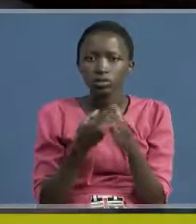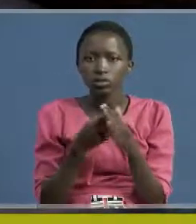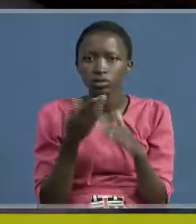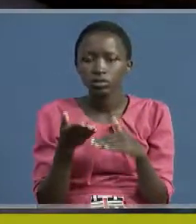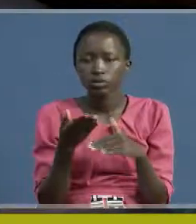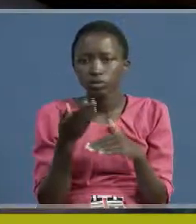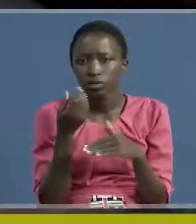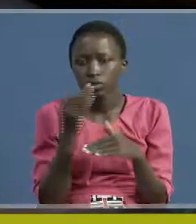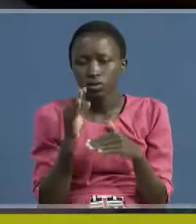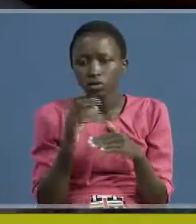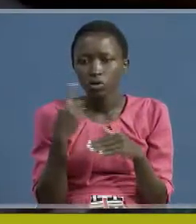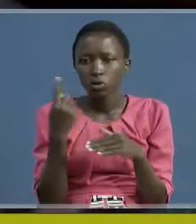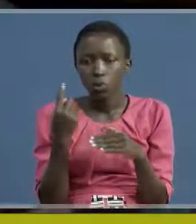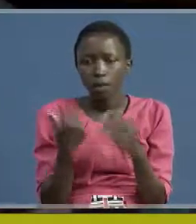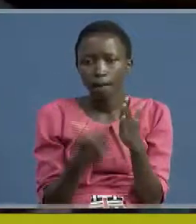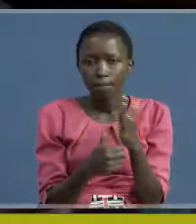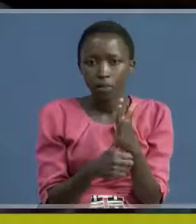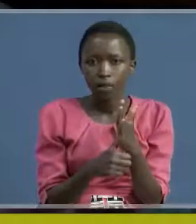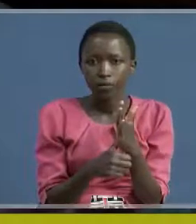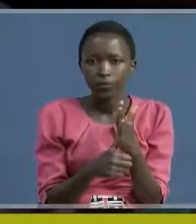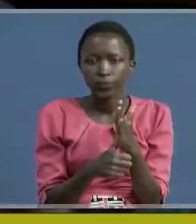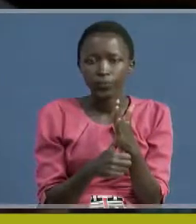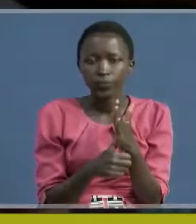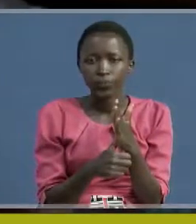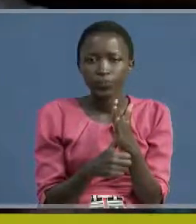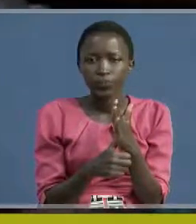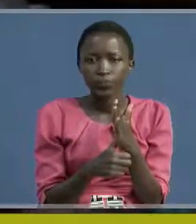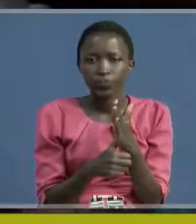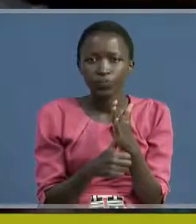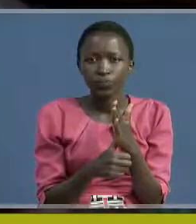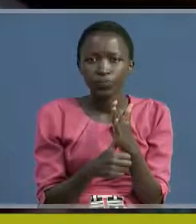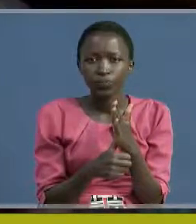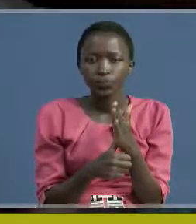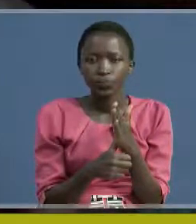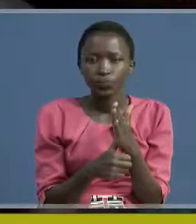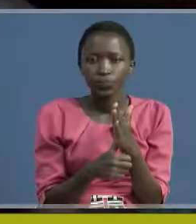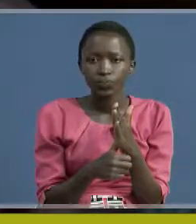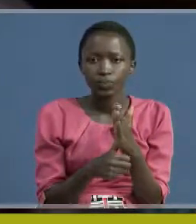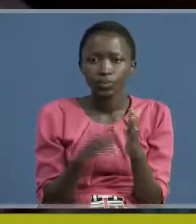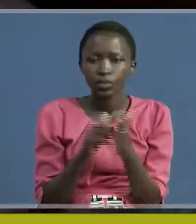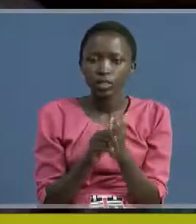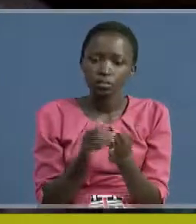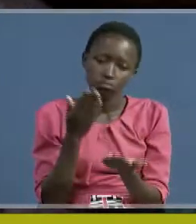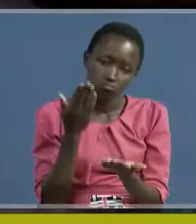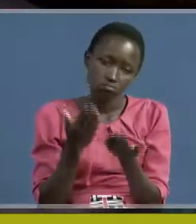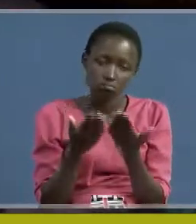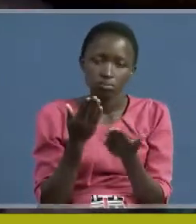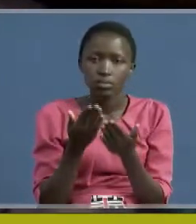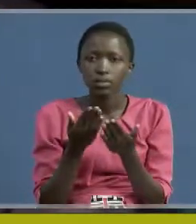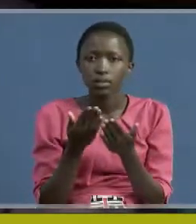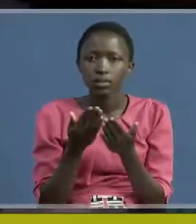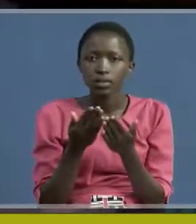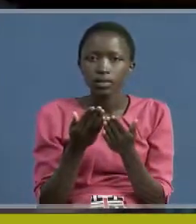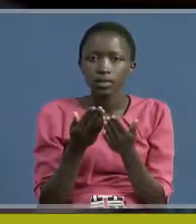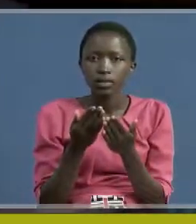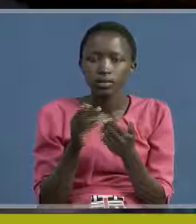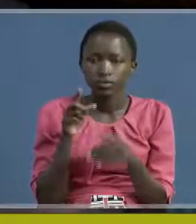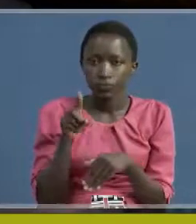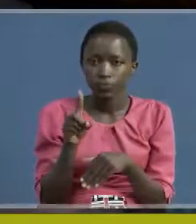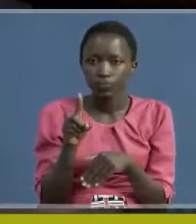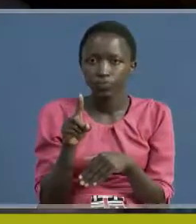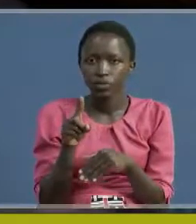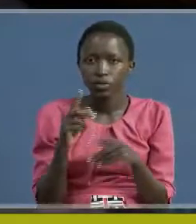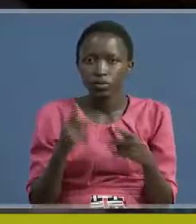by affidavit. The only issue in this dispute is whether she is